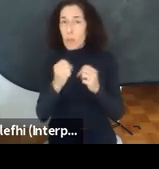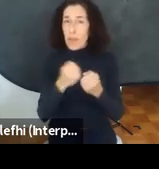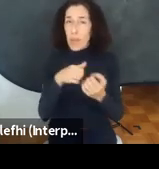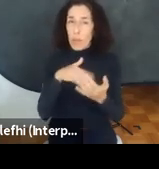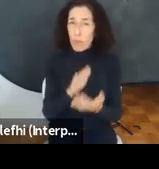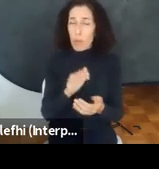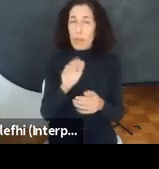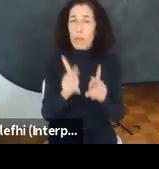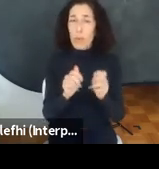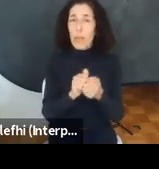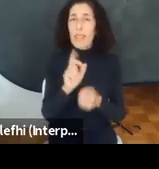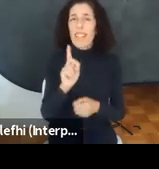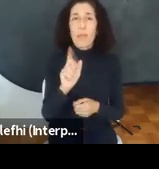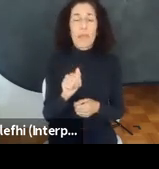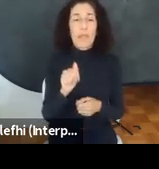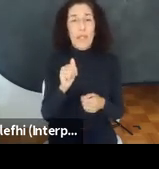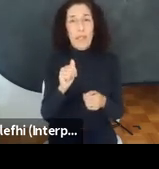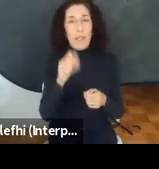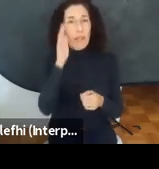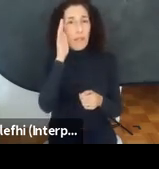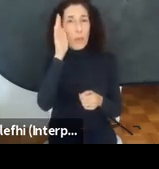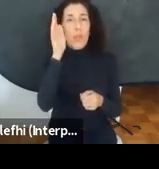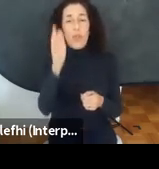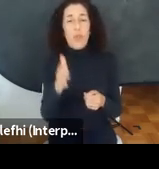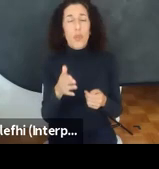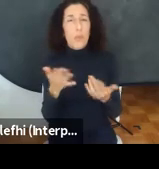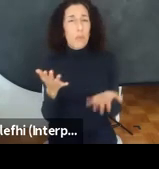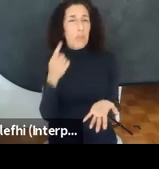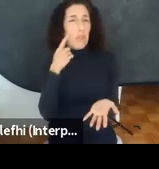going forward? So if we were to try to look in the future.